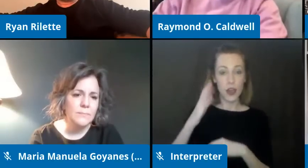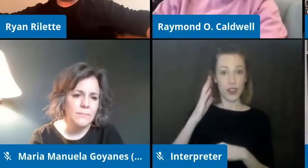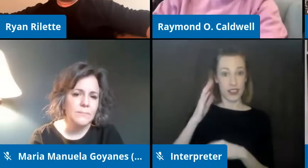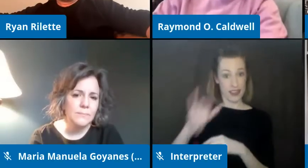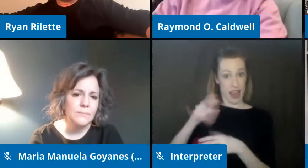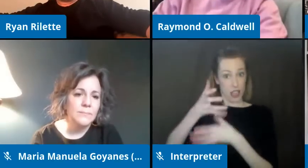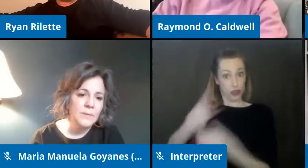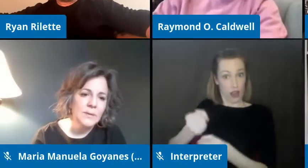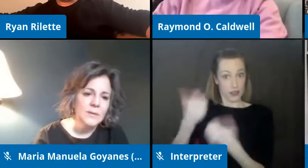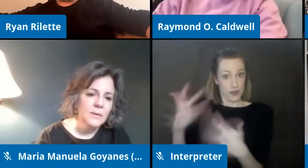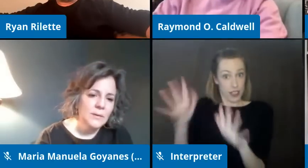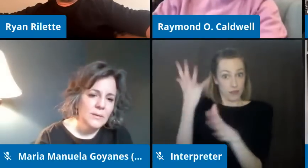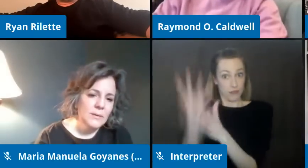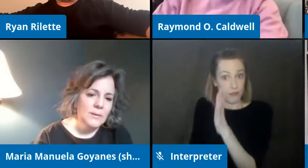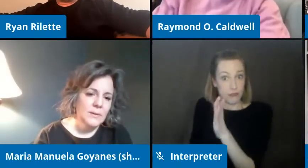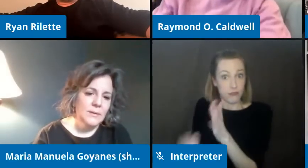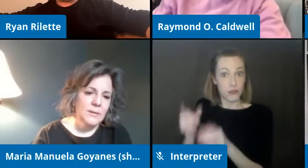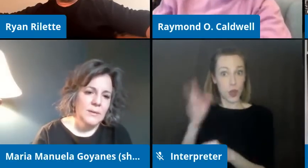Maria?